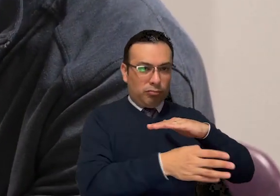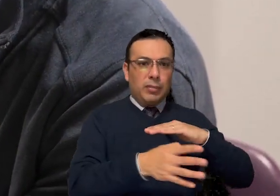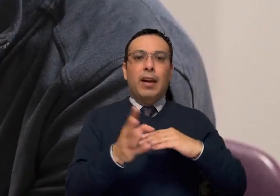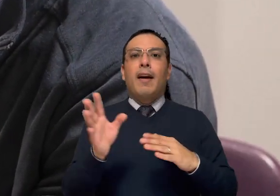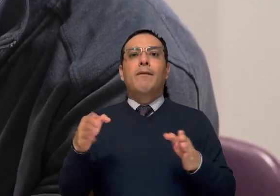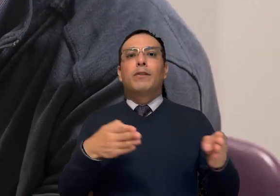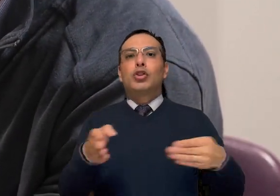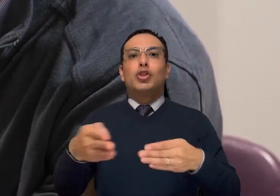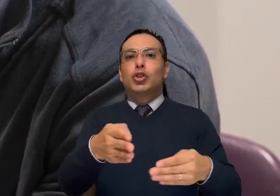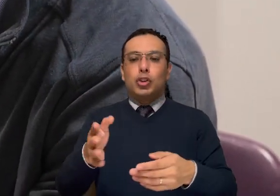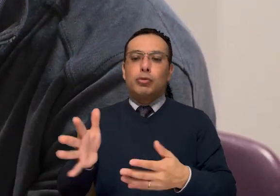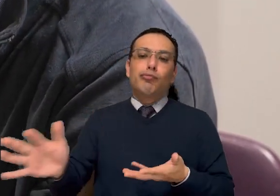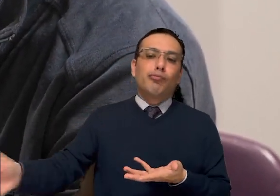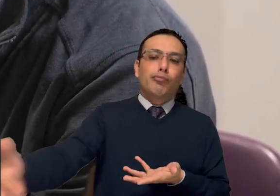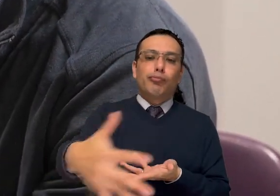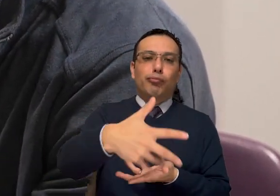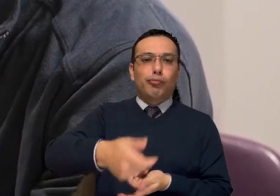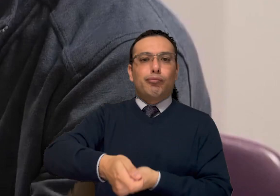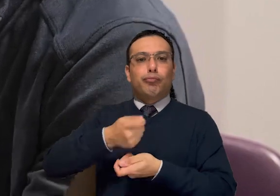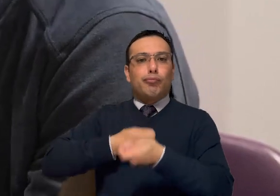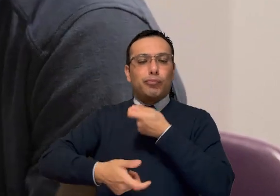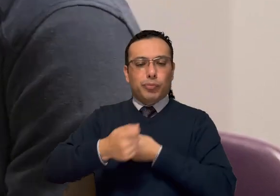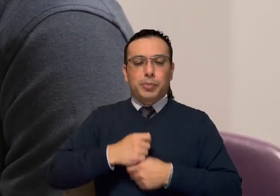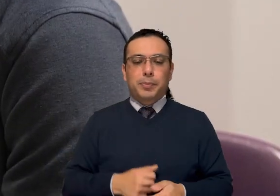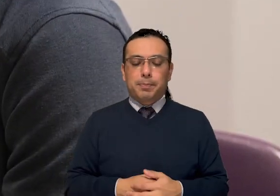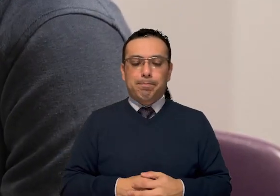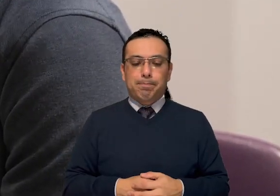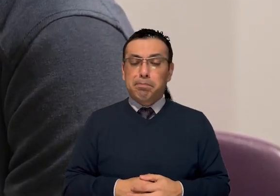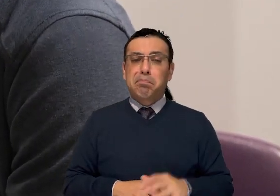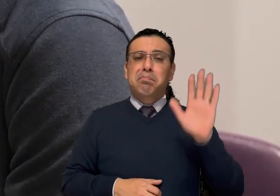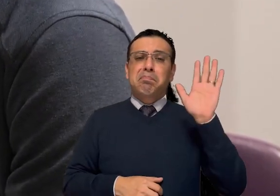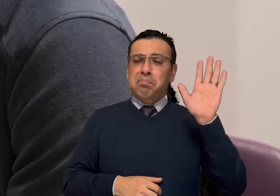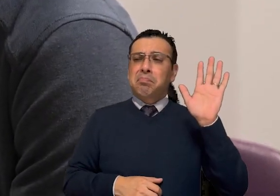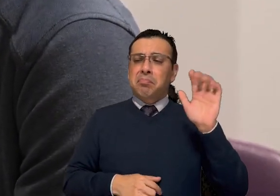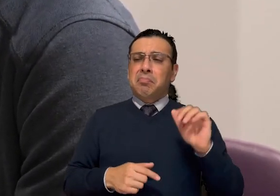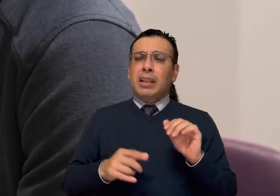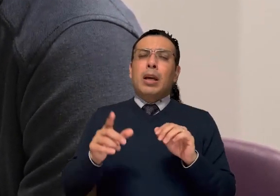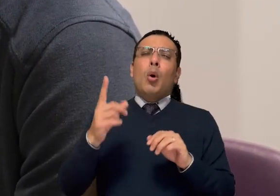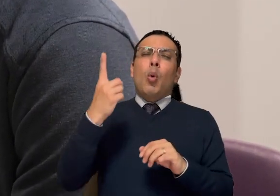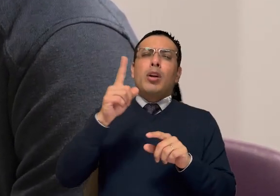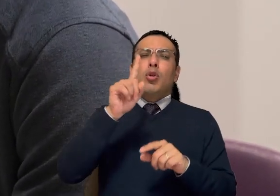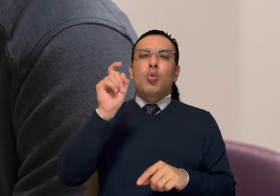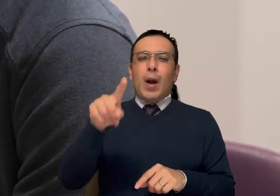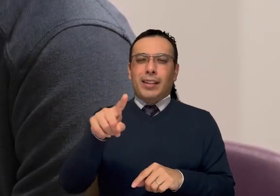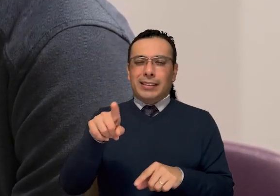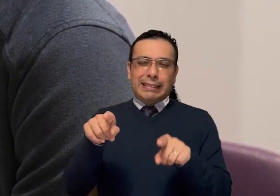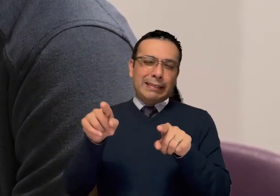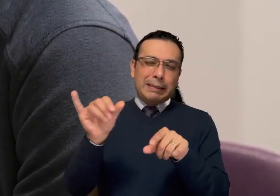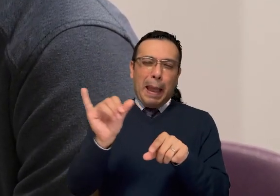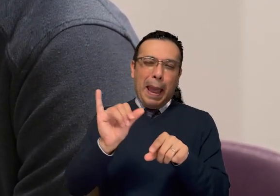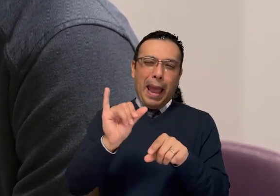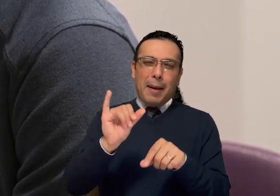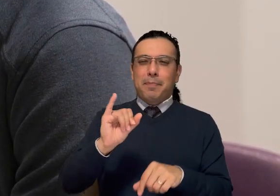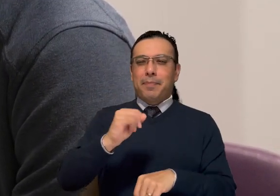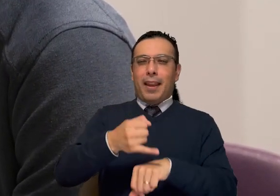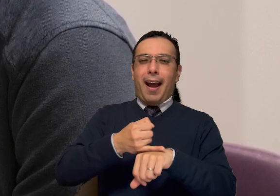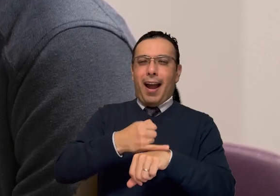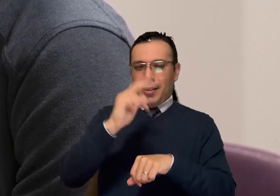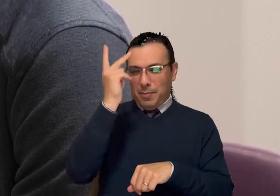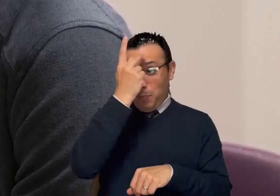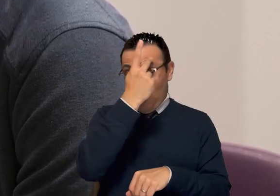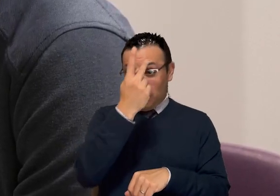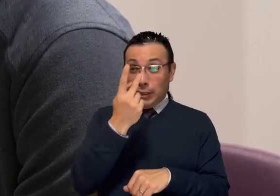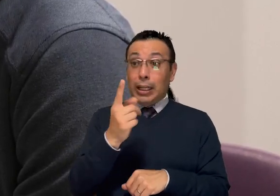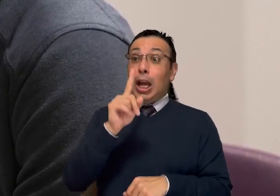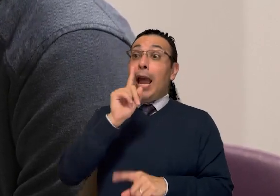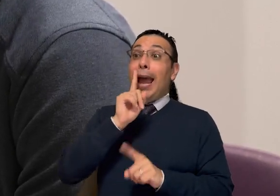we didn't have the answer last week, but we read that article. So that was an article that was specific to a wind farm in, I believe, the southern area of